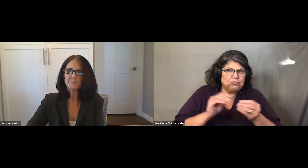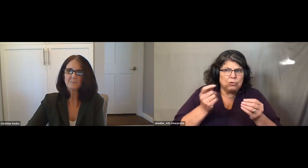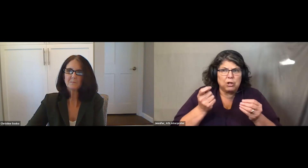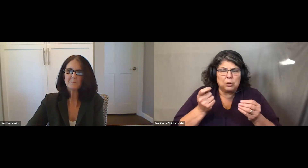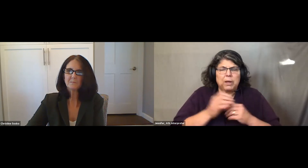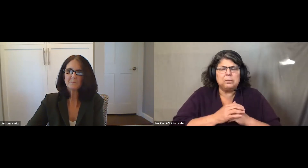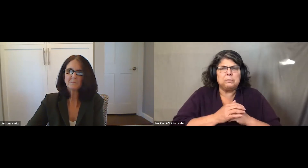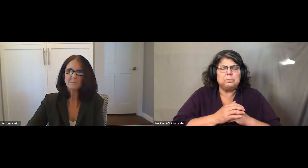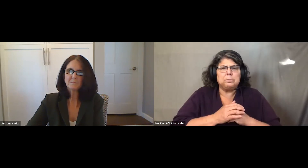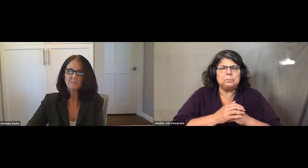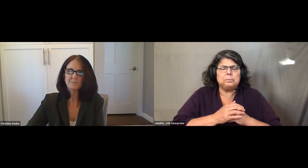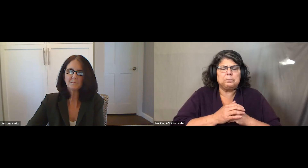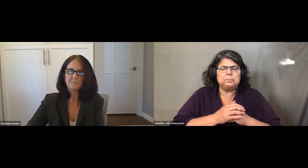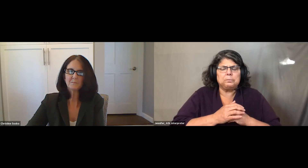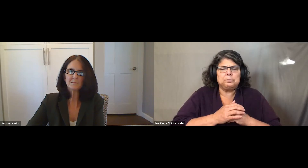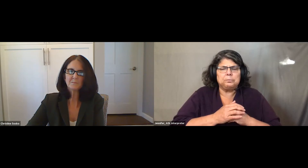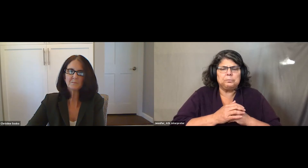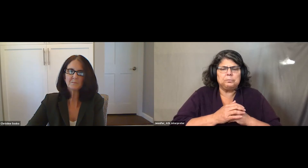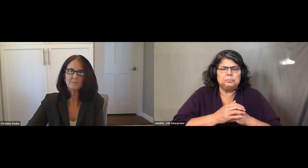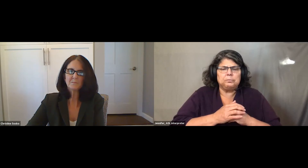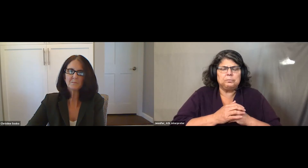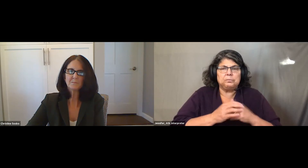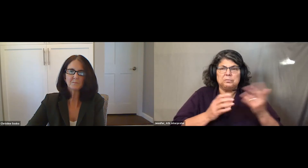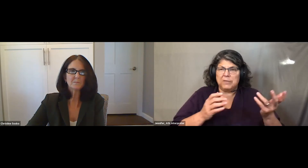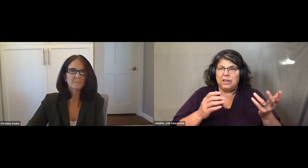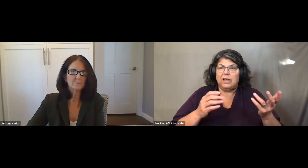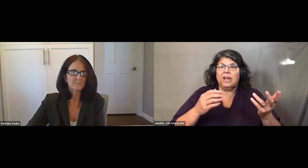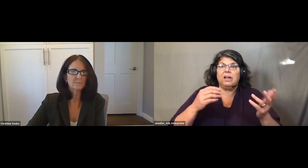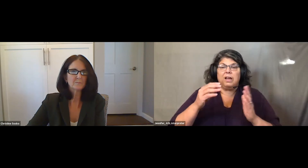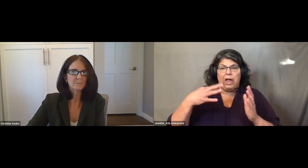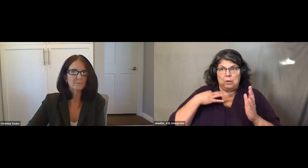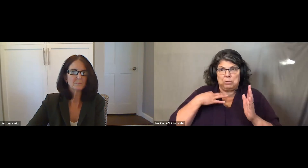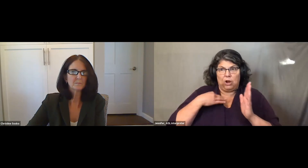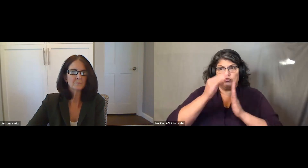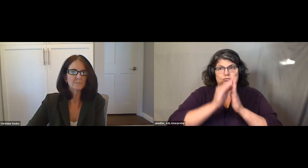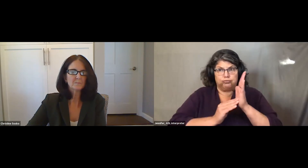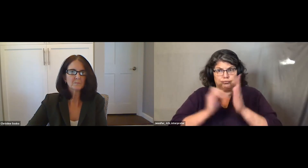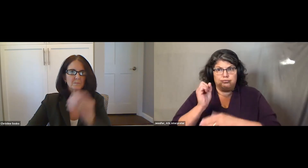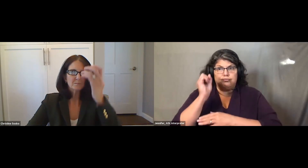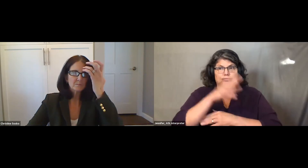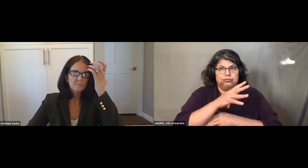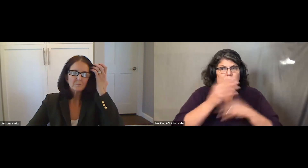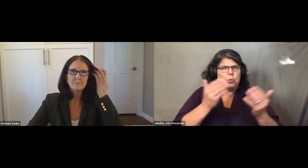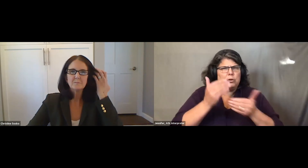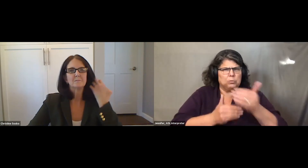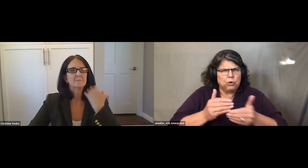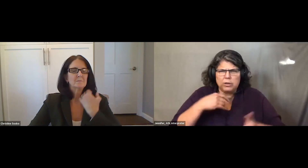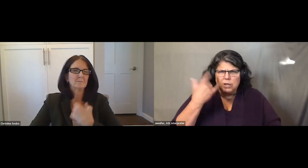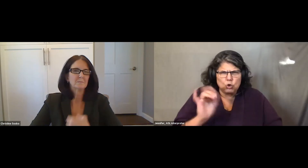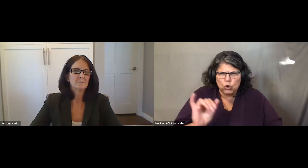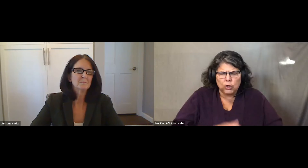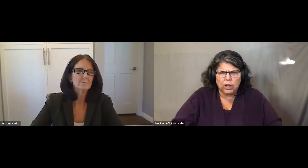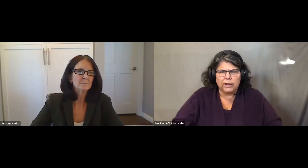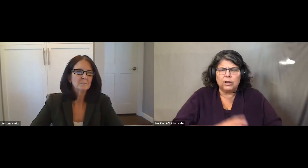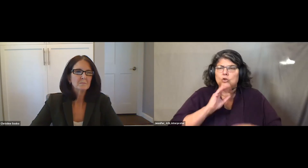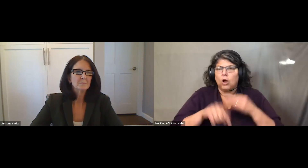the process that we go through with the applications. So we talked about phase 1, phase 2, phase 3. It would